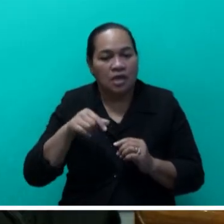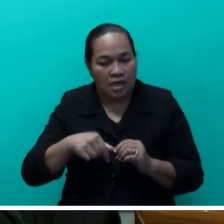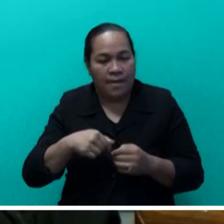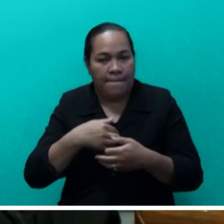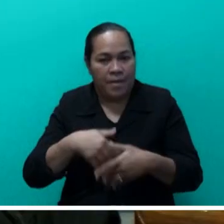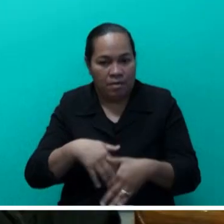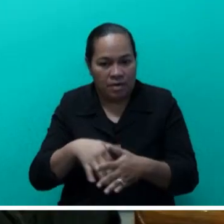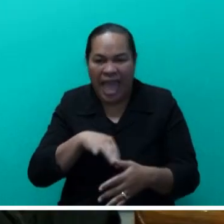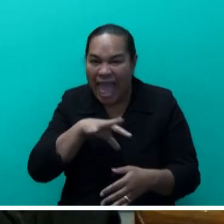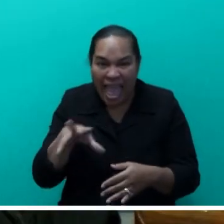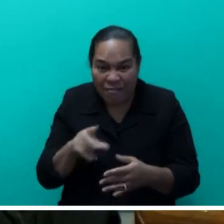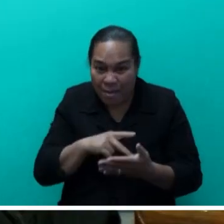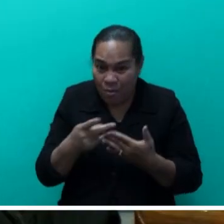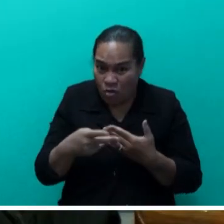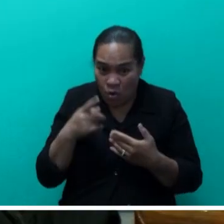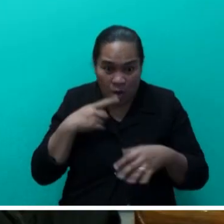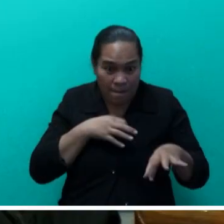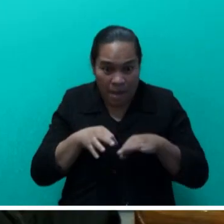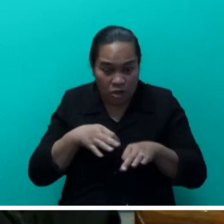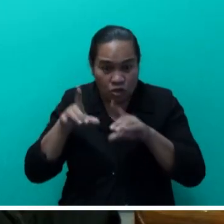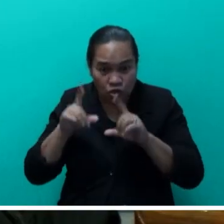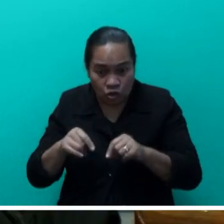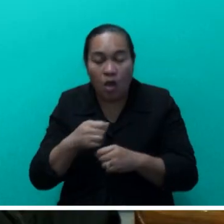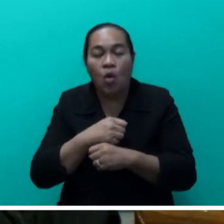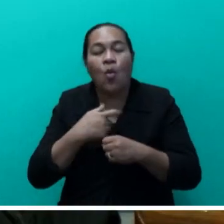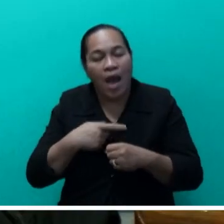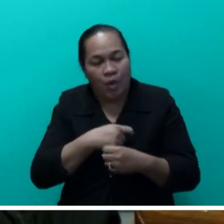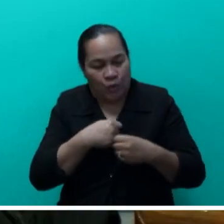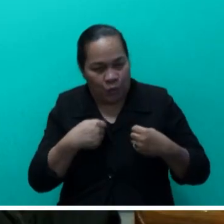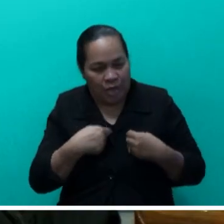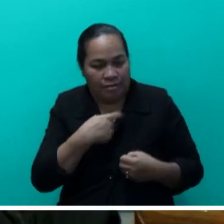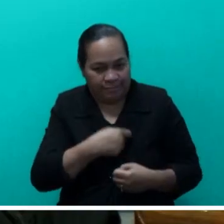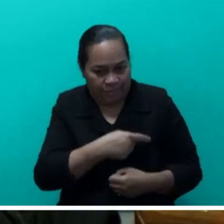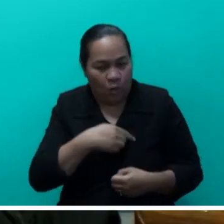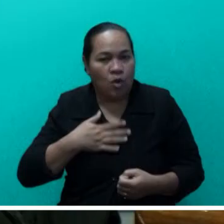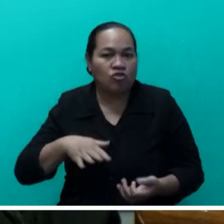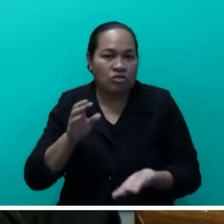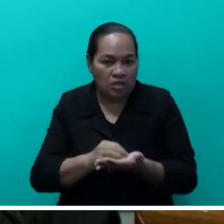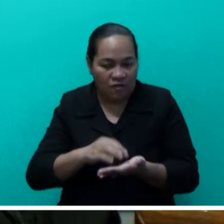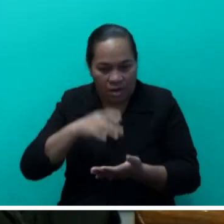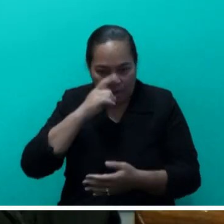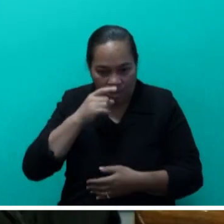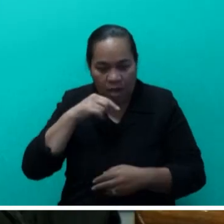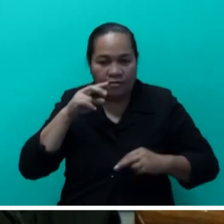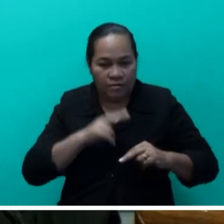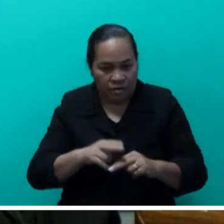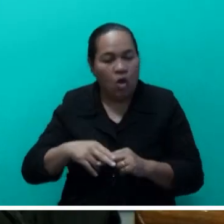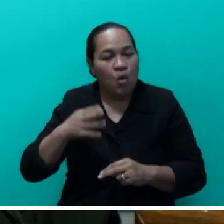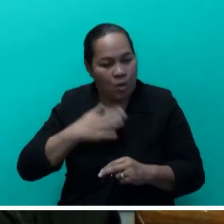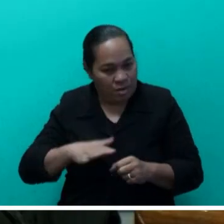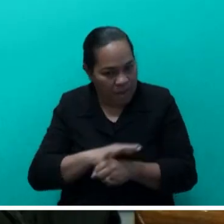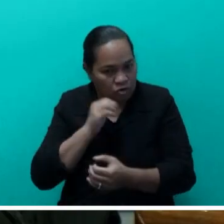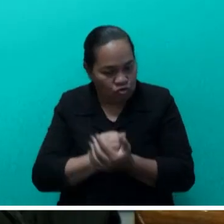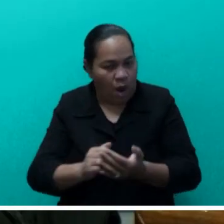Every initiative we undertake is grounded in our dedication to serving the people of Fiji and fostering a society where justice